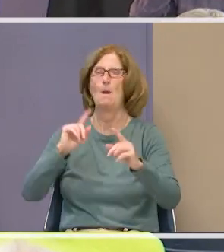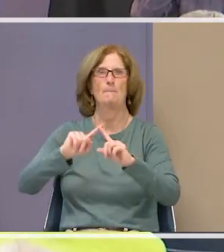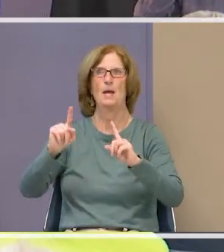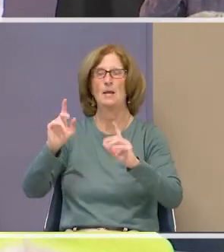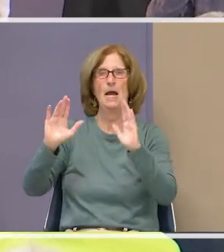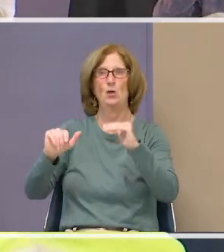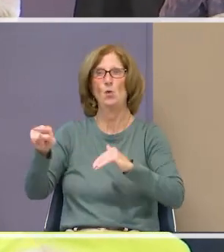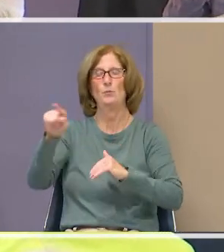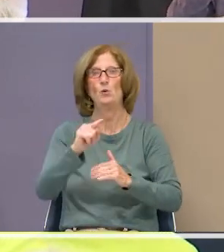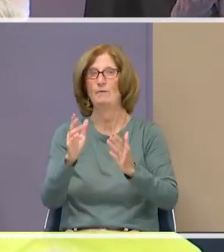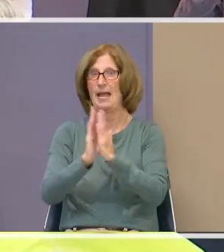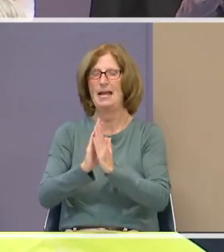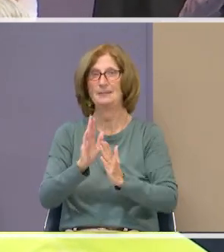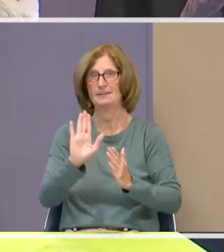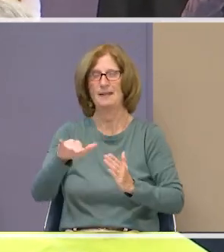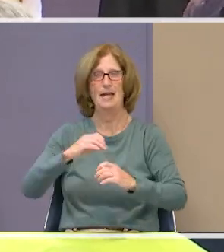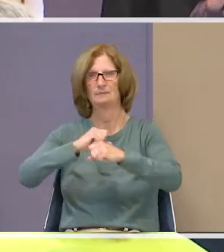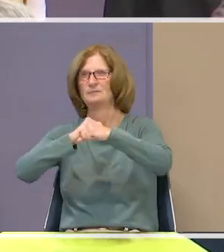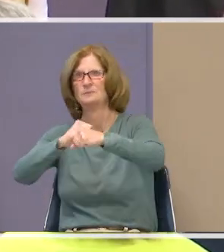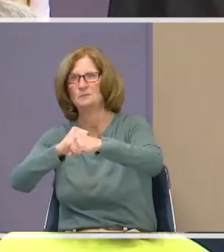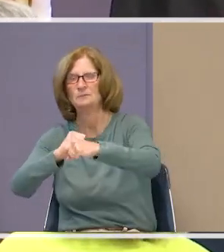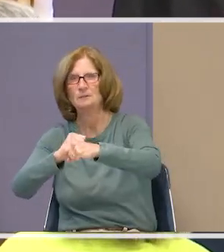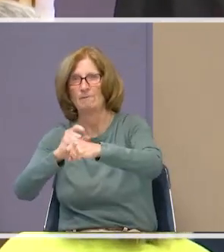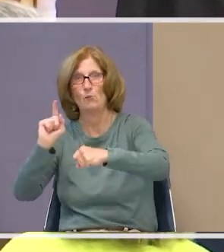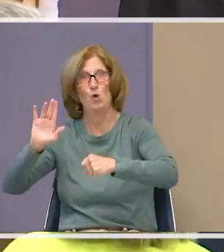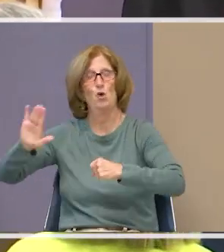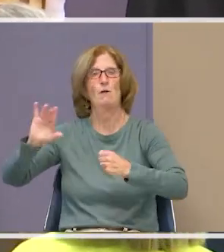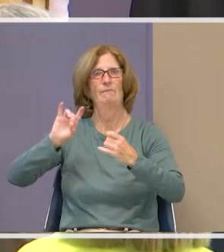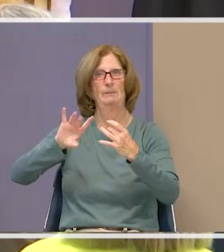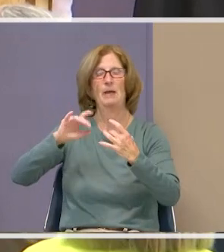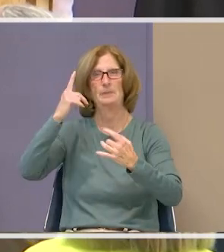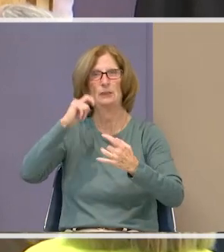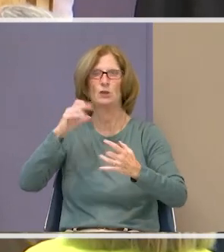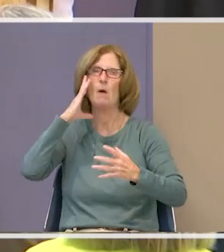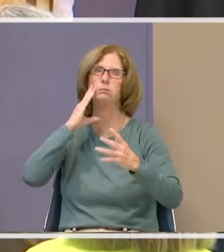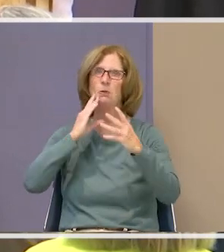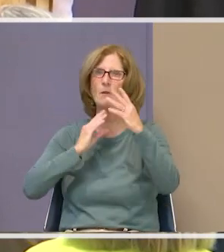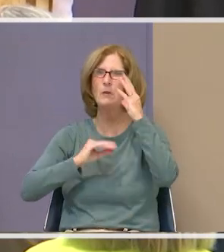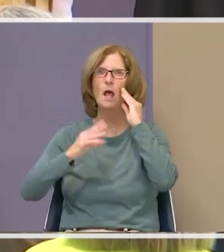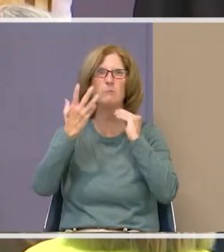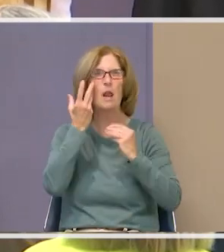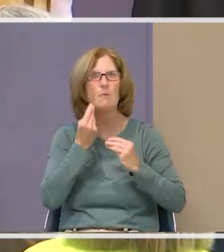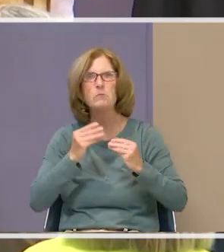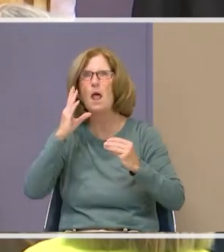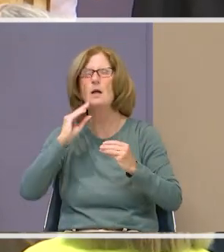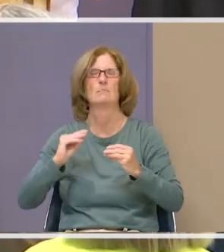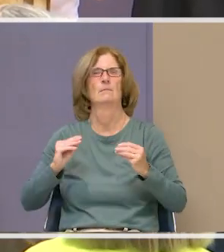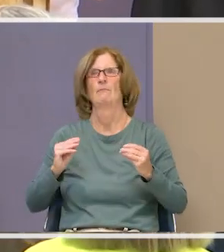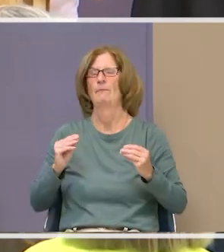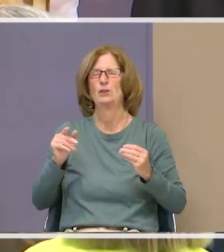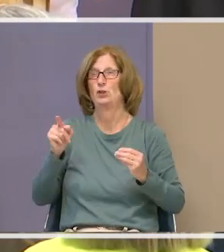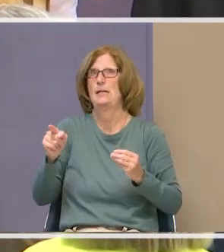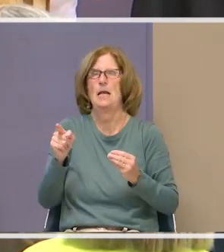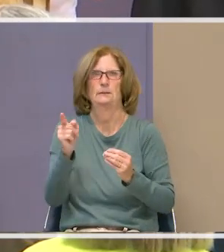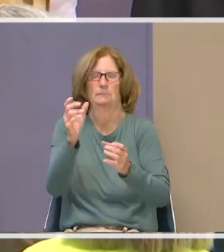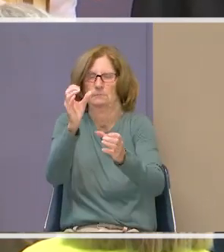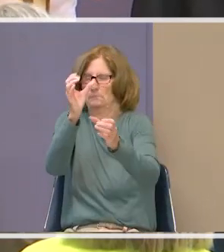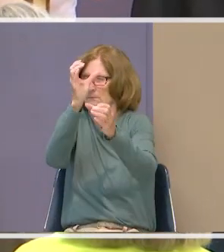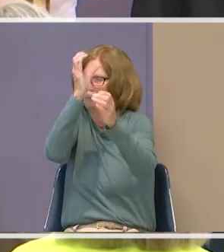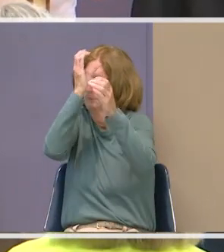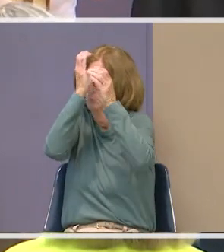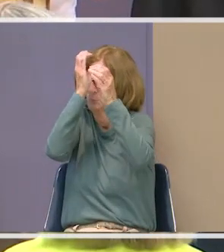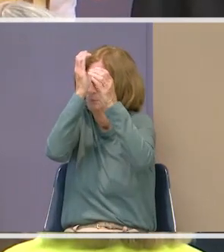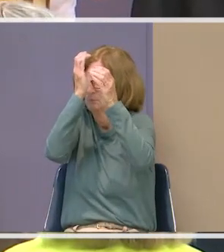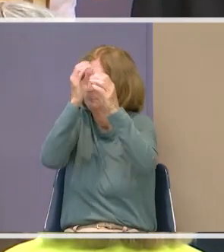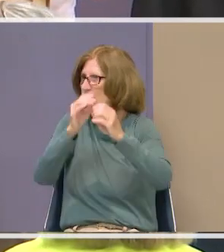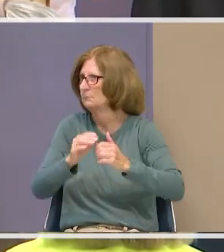to her for feedback because she's probably spent more time at that intersection than anybody in this room. Yeah, the